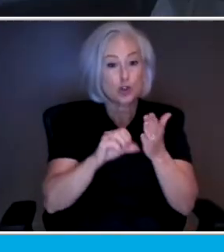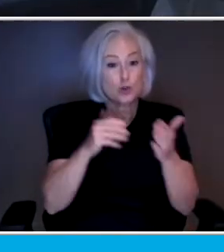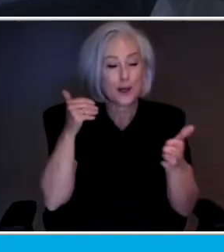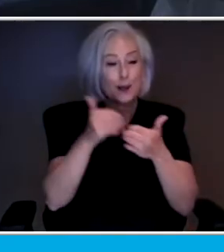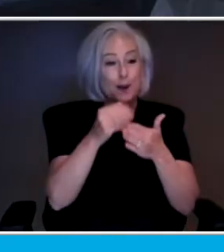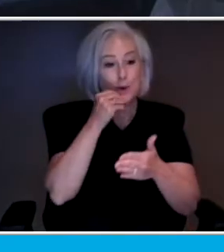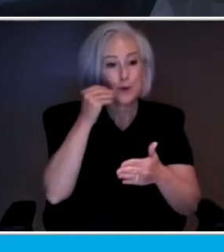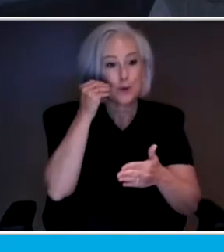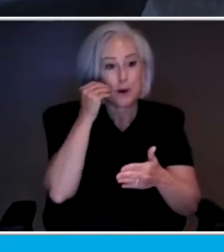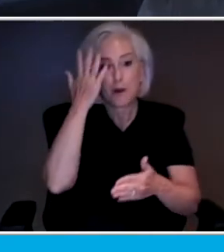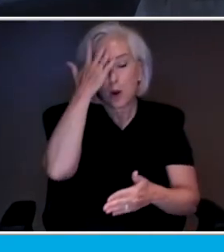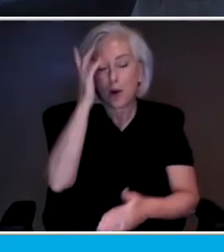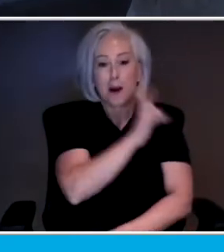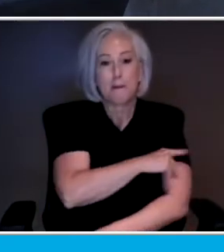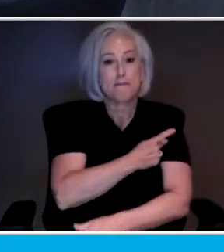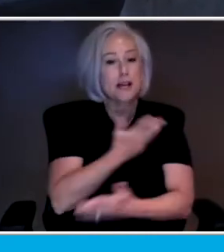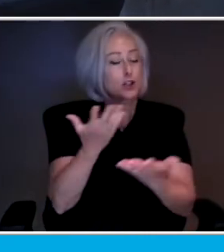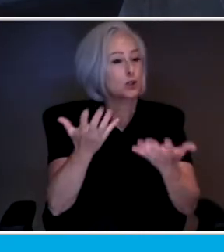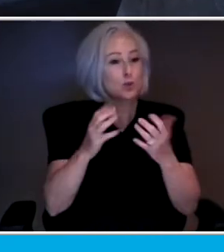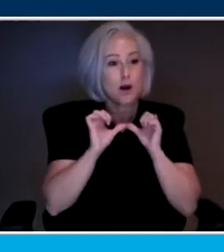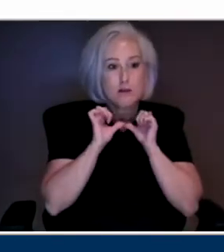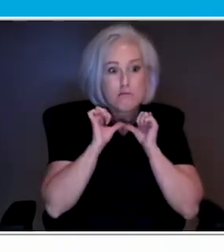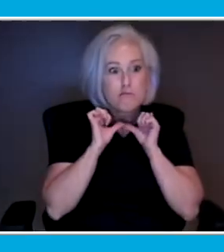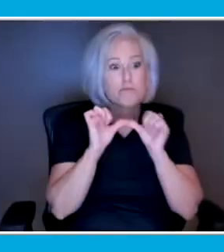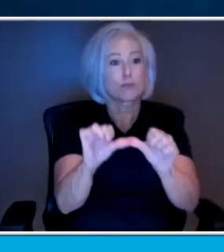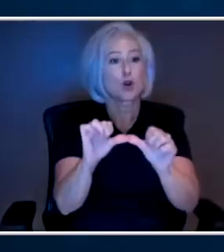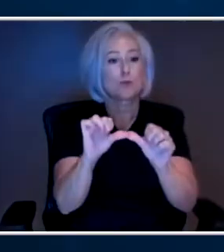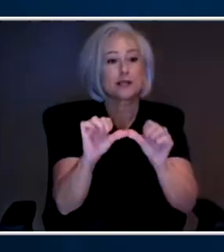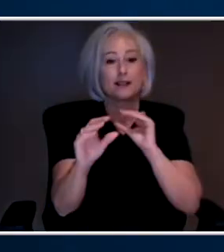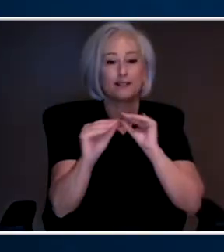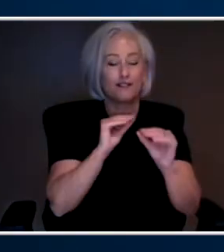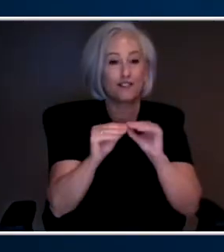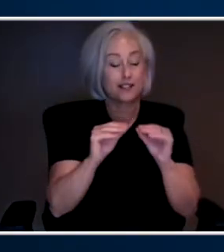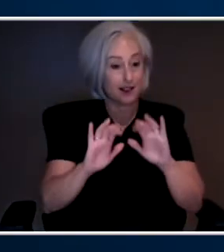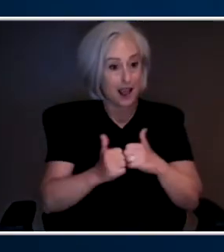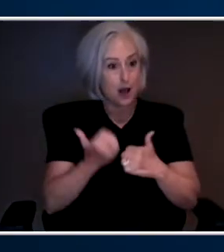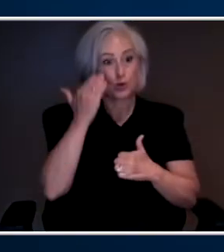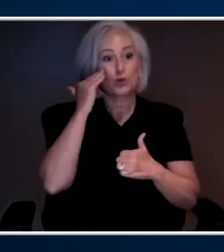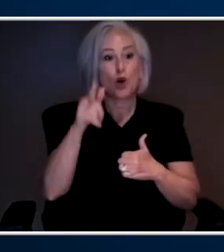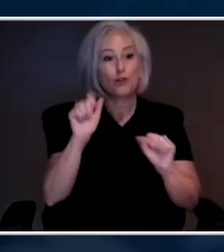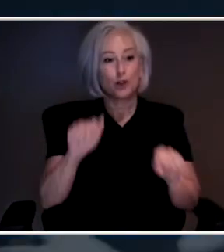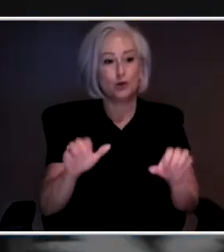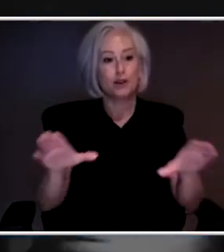desperate for a permanent fix, and how to tell if you're a candidate. Wednesday at 8.